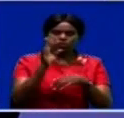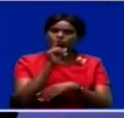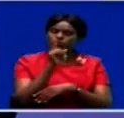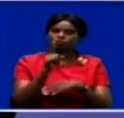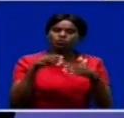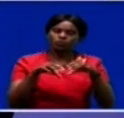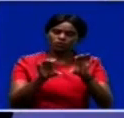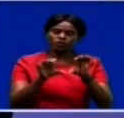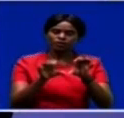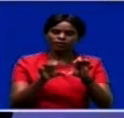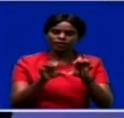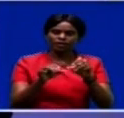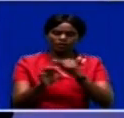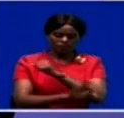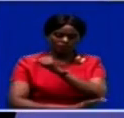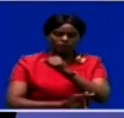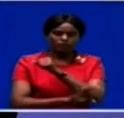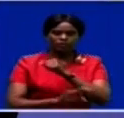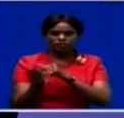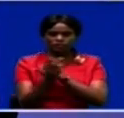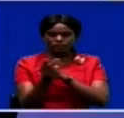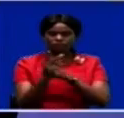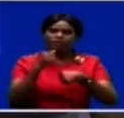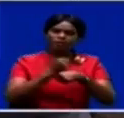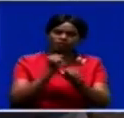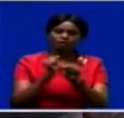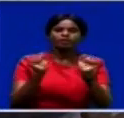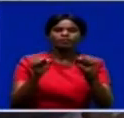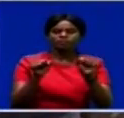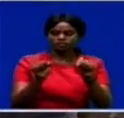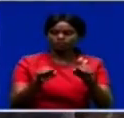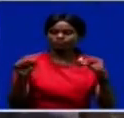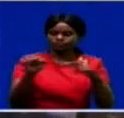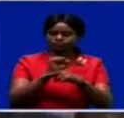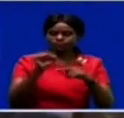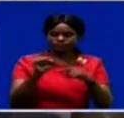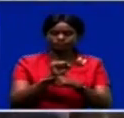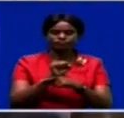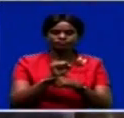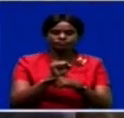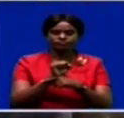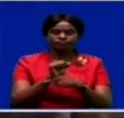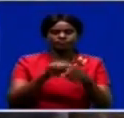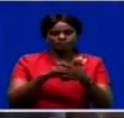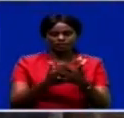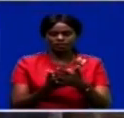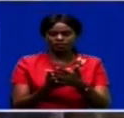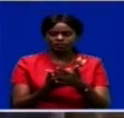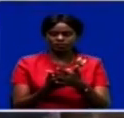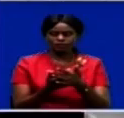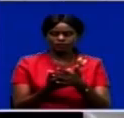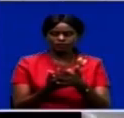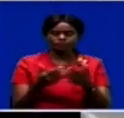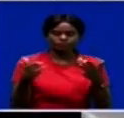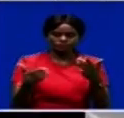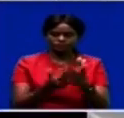These two foundations is going to make it possible for you to take this training that really, when you add in